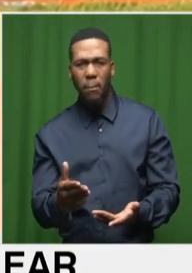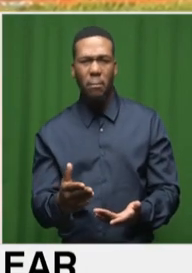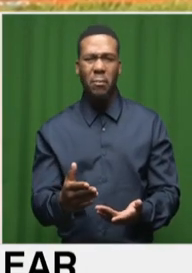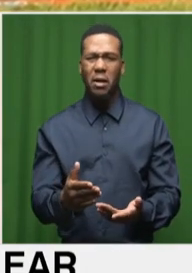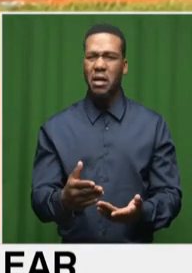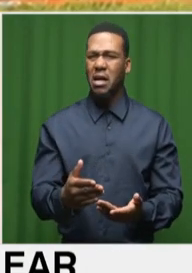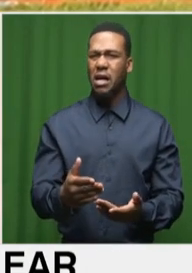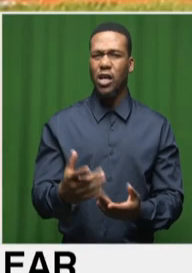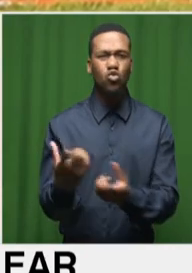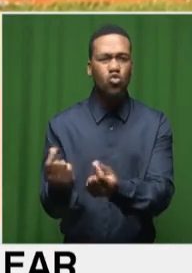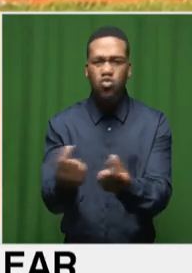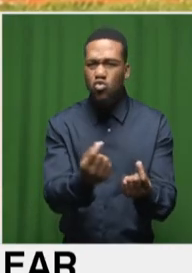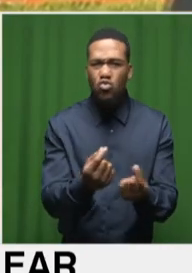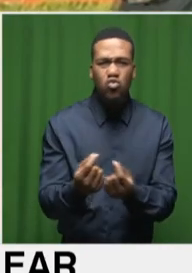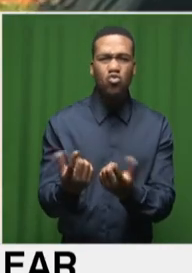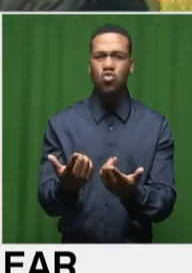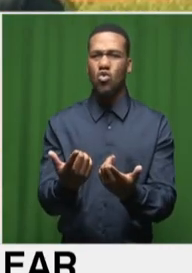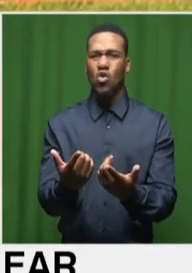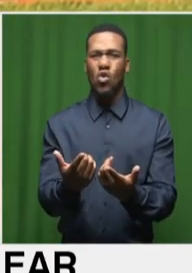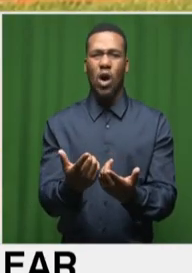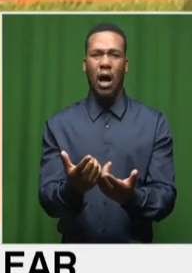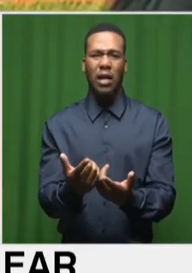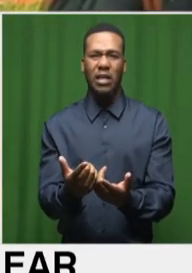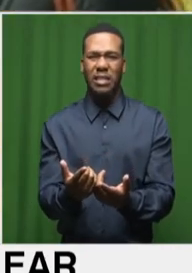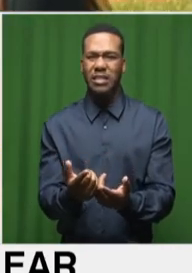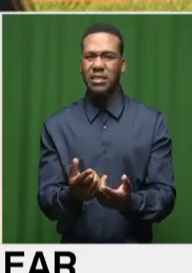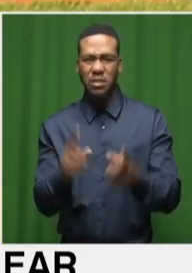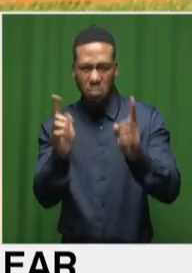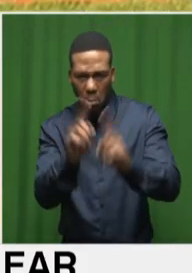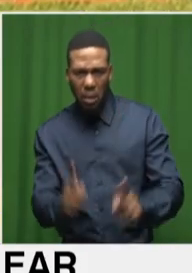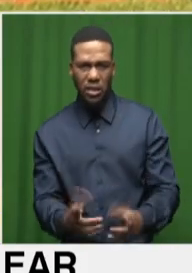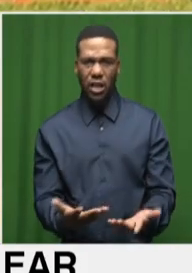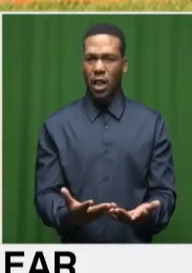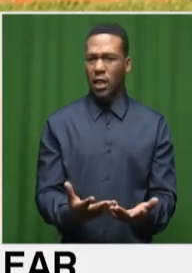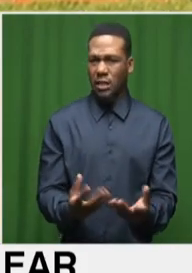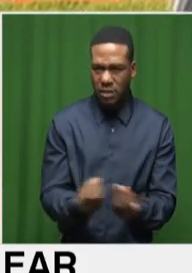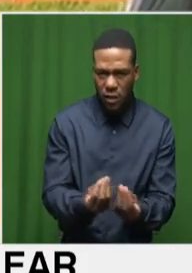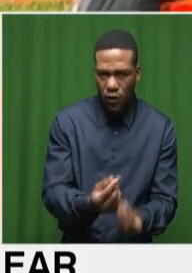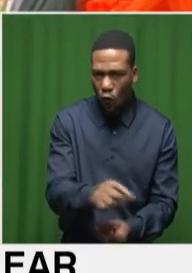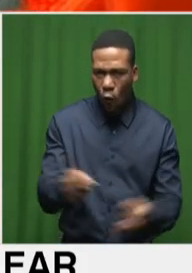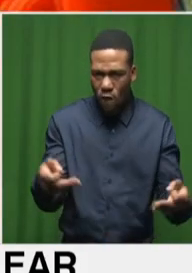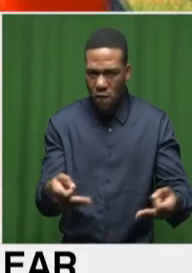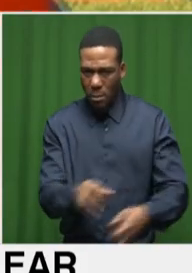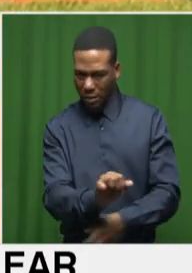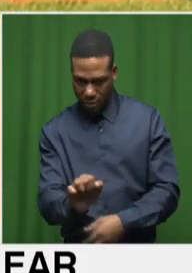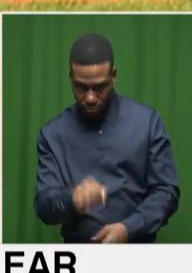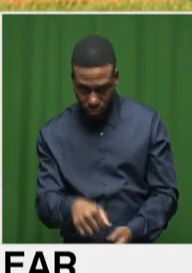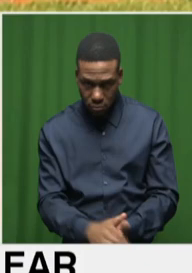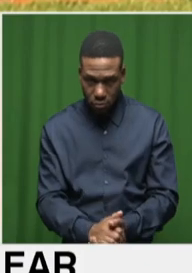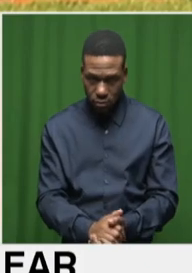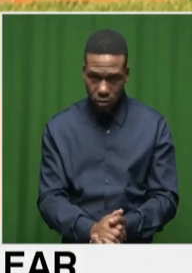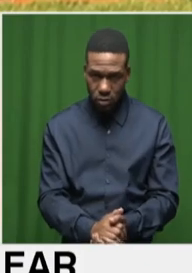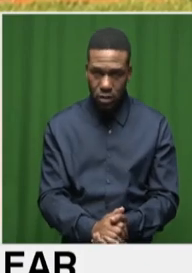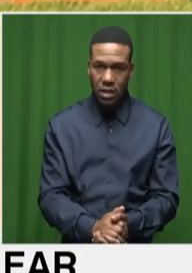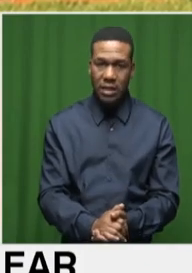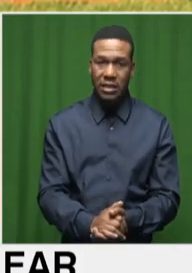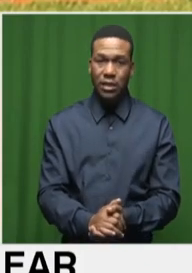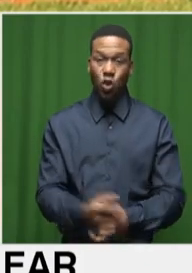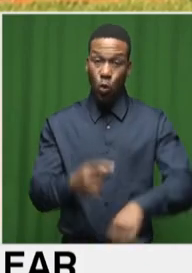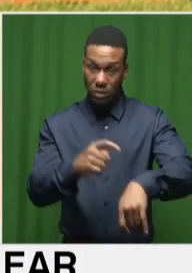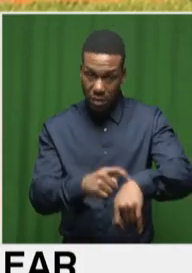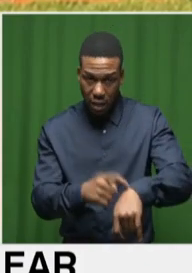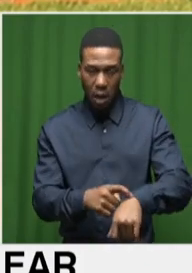they perform or they observe certain burial rites that in terms of the time frame within which you should be